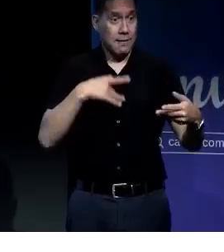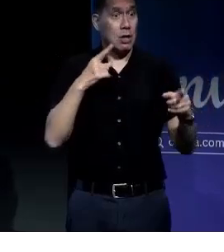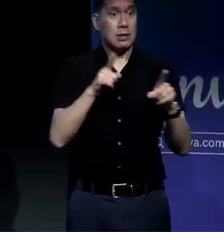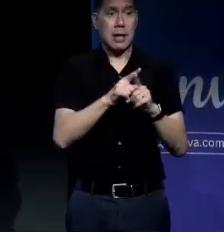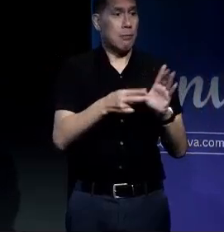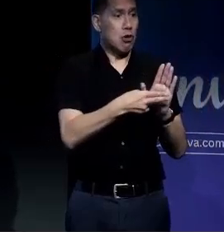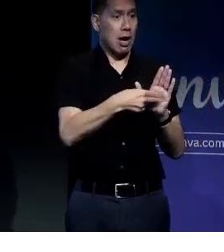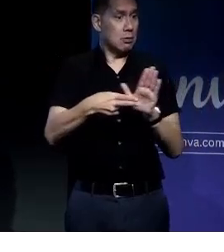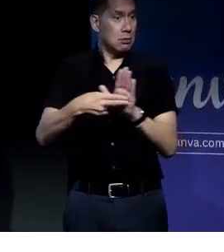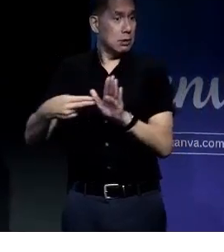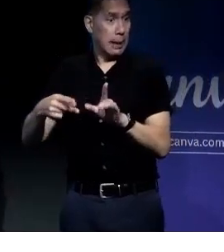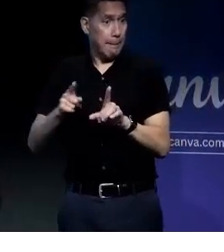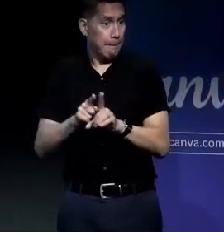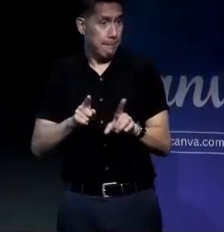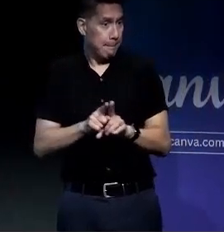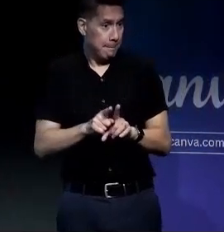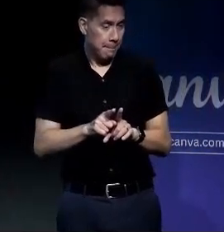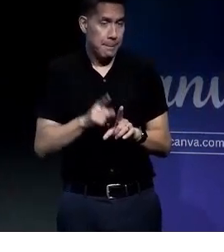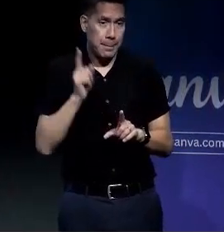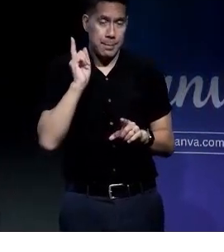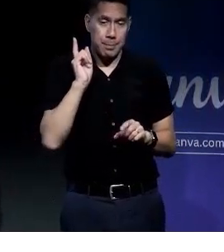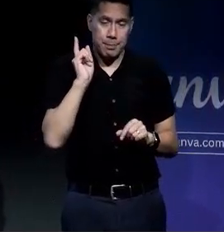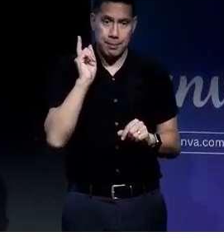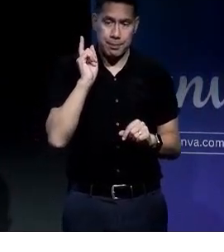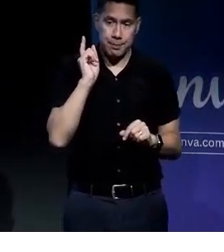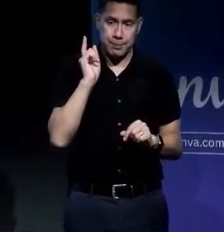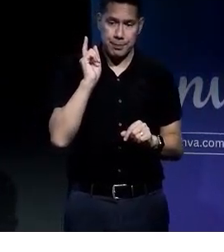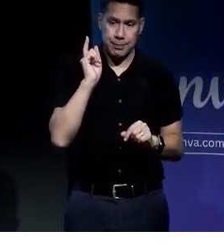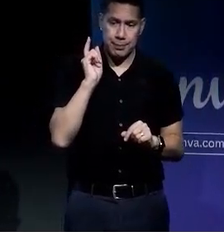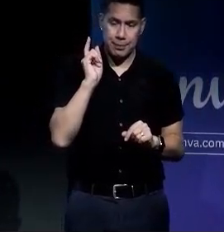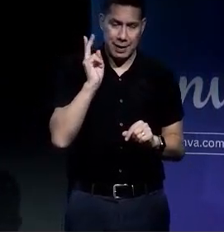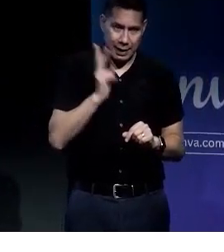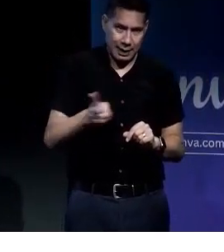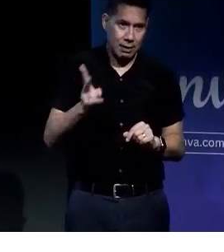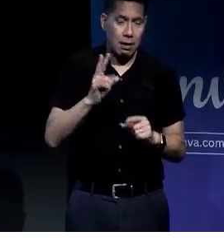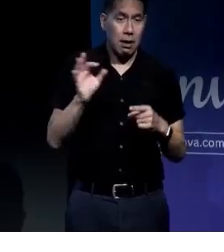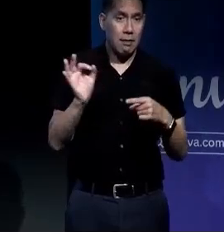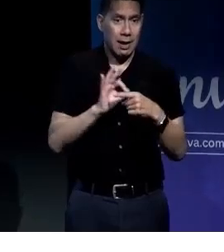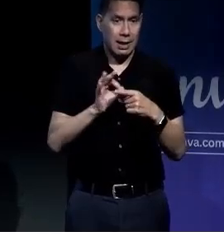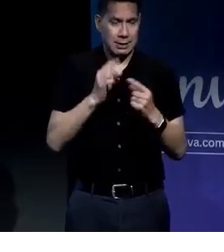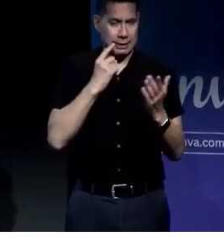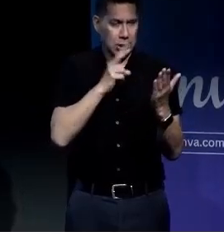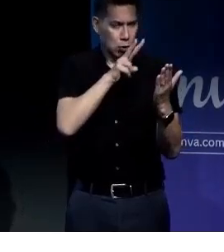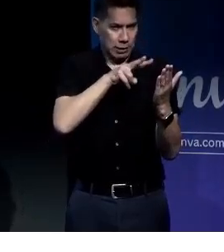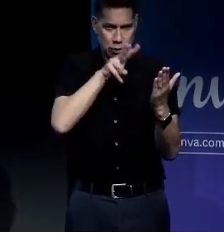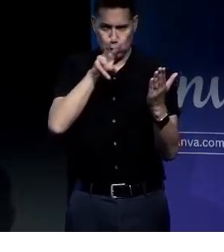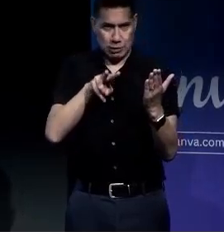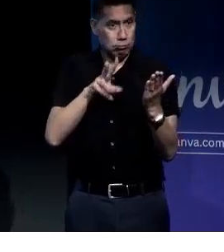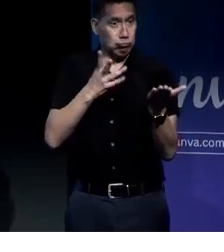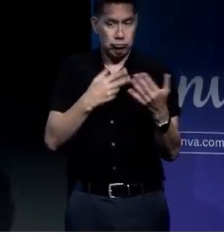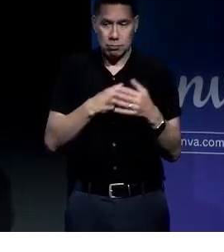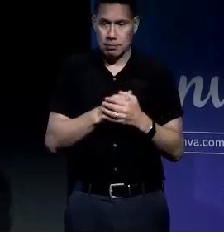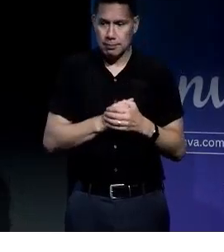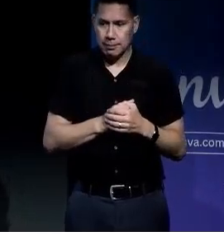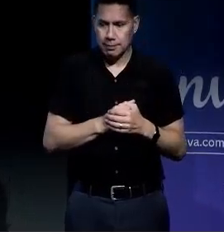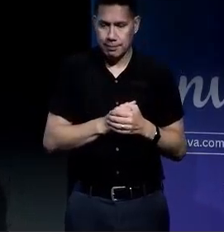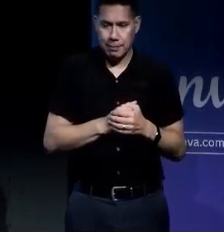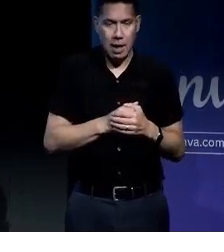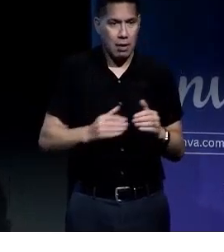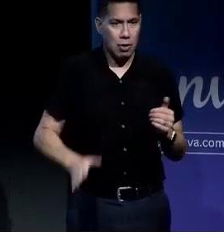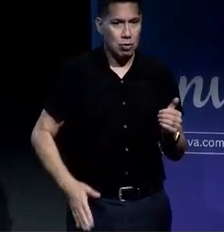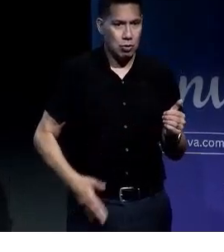brand, though again, the colours are actually readable. The dogs are cute.